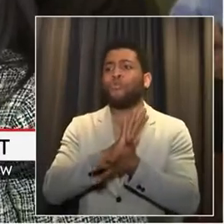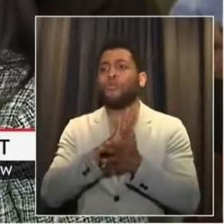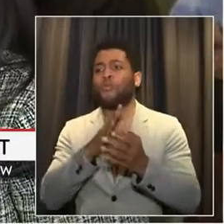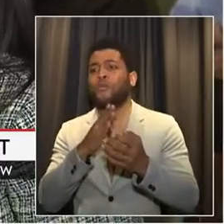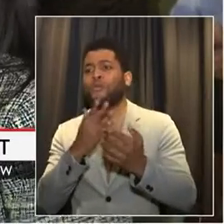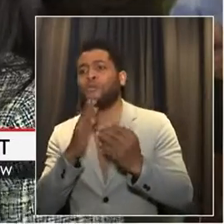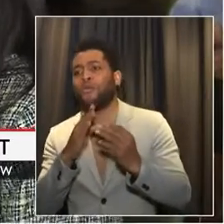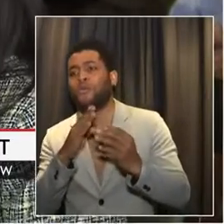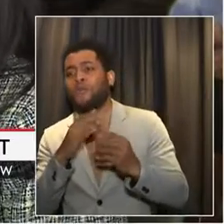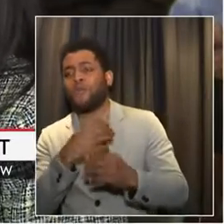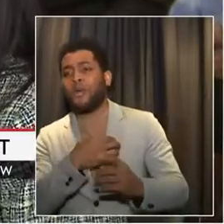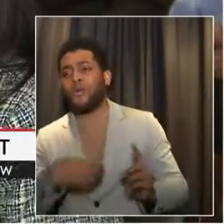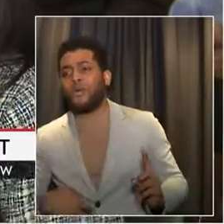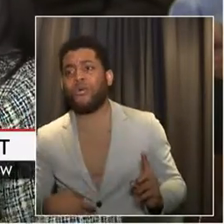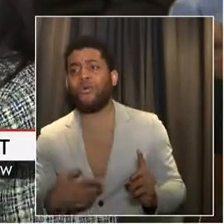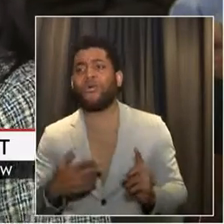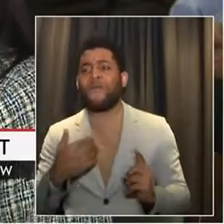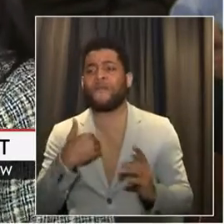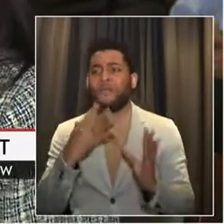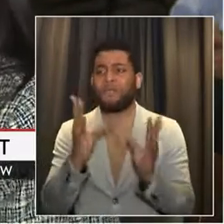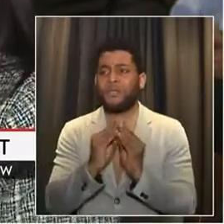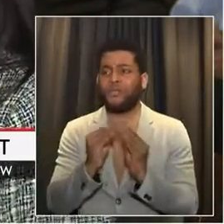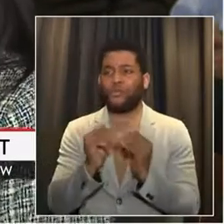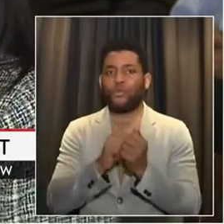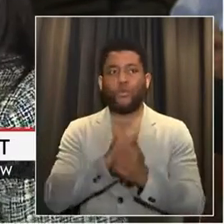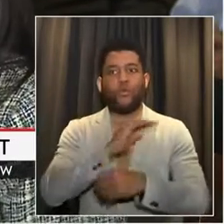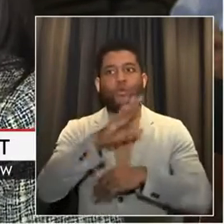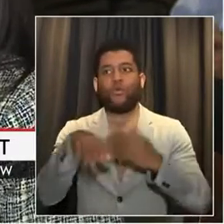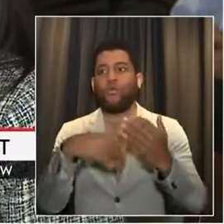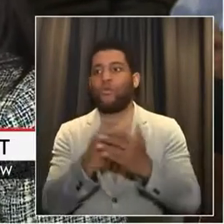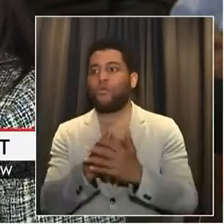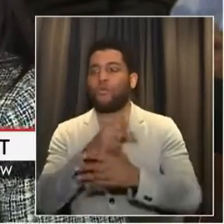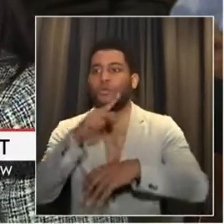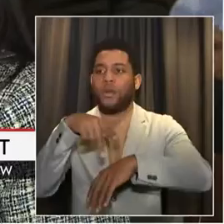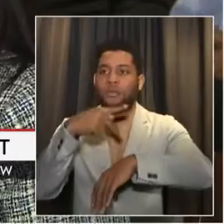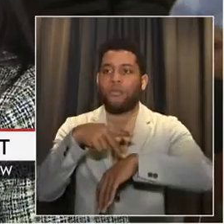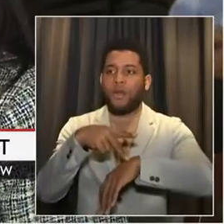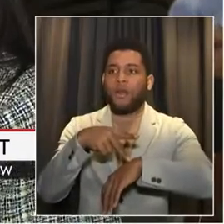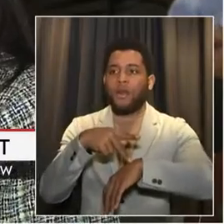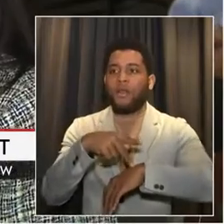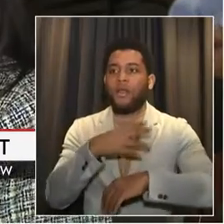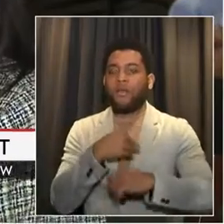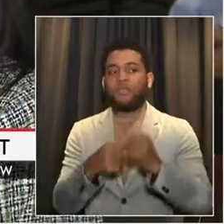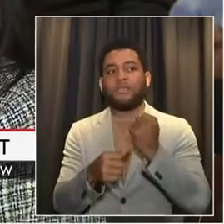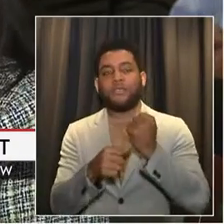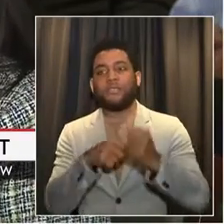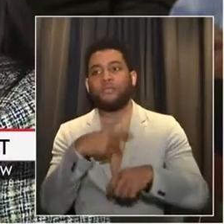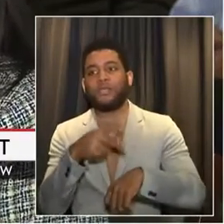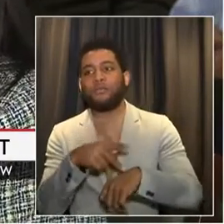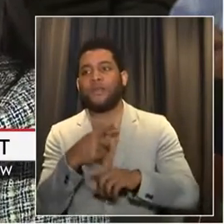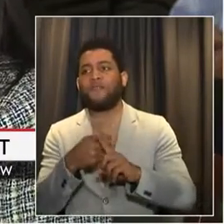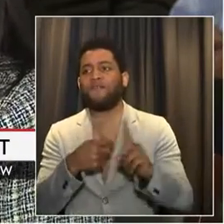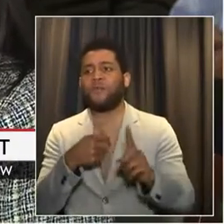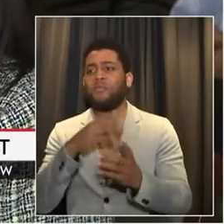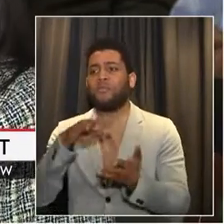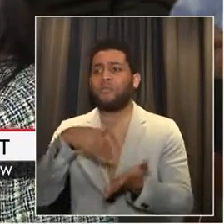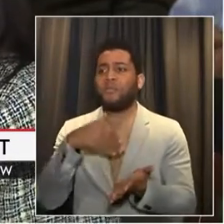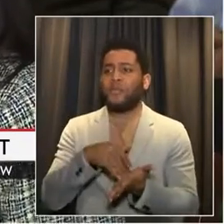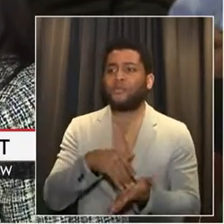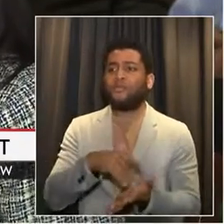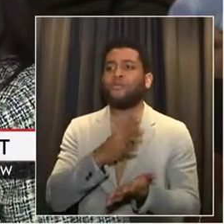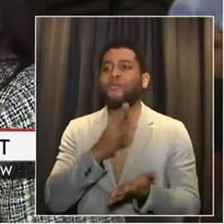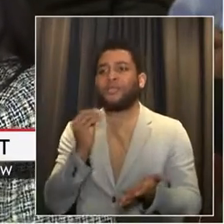and junior high in January, and we were hearing many of the same things and have made adjustments. And so there's a lot of adjustments that have been